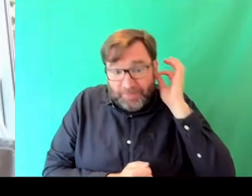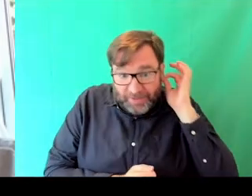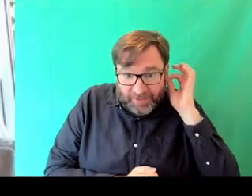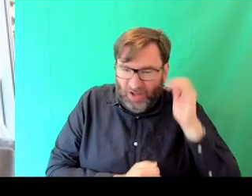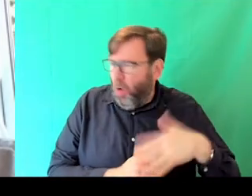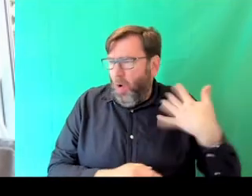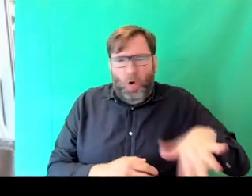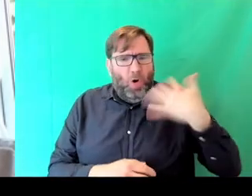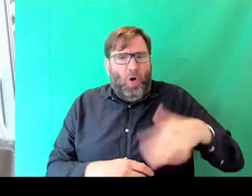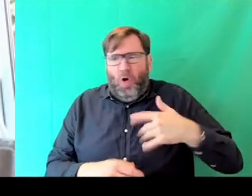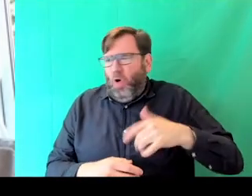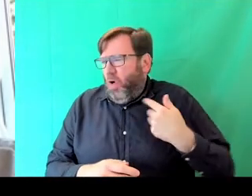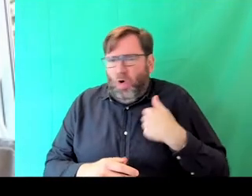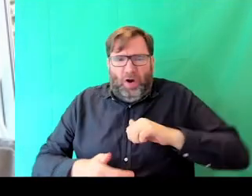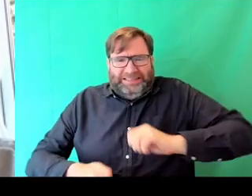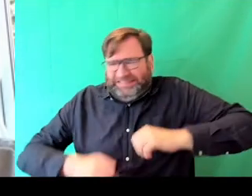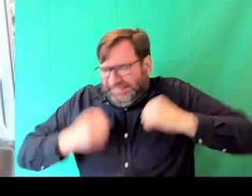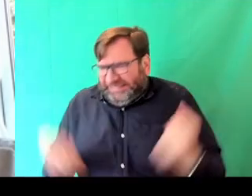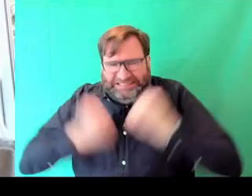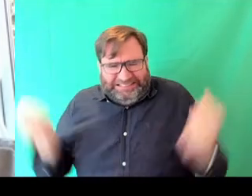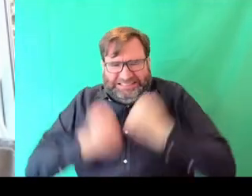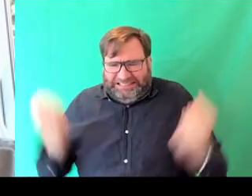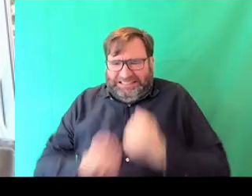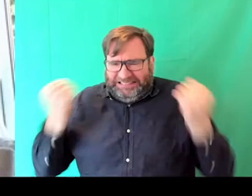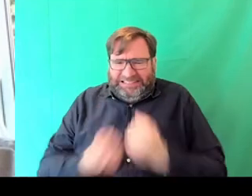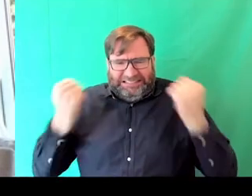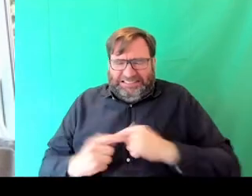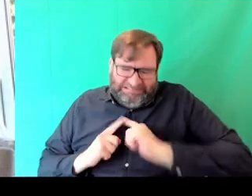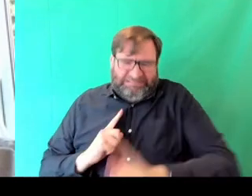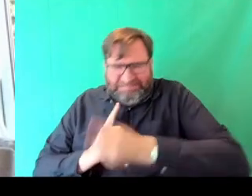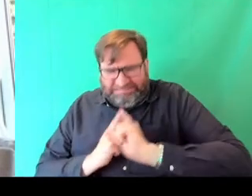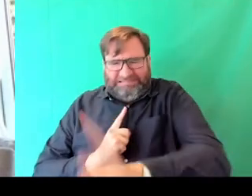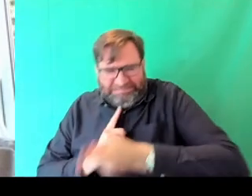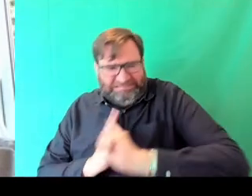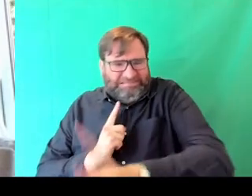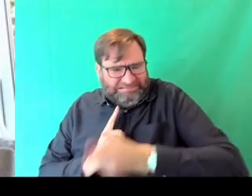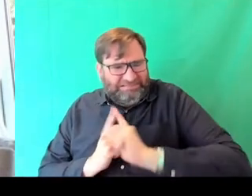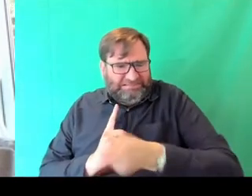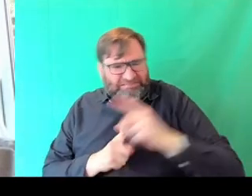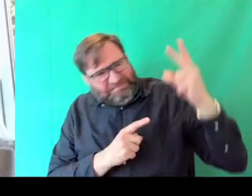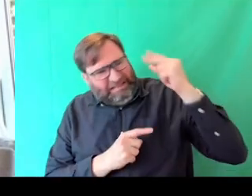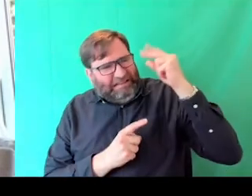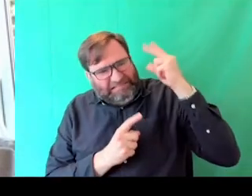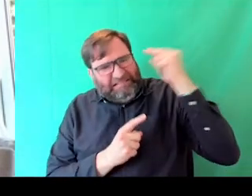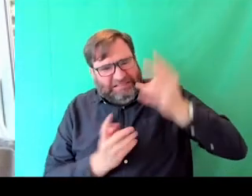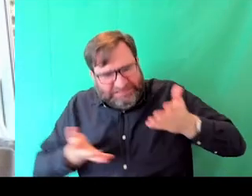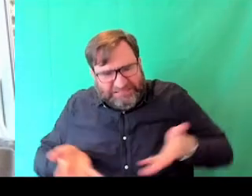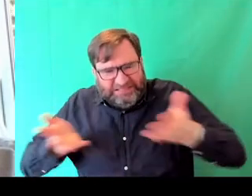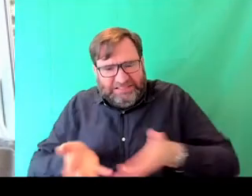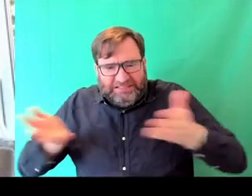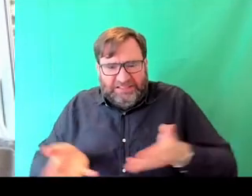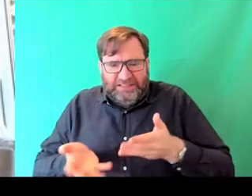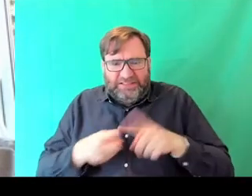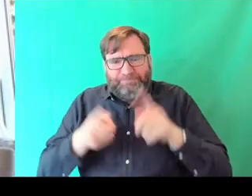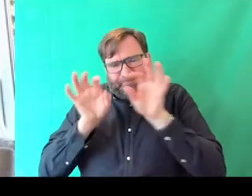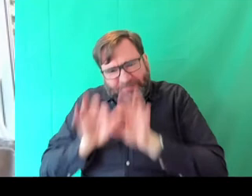strength than for being pretty or whatever it is. And so I think sports is so important for women. And as you